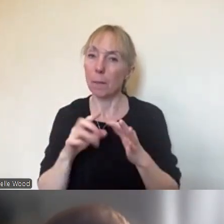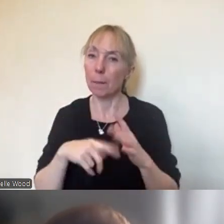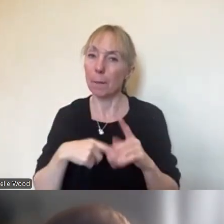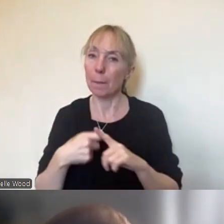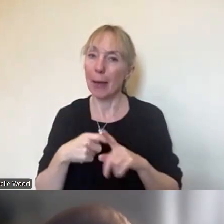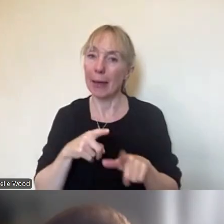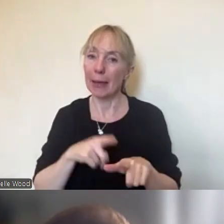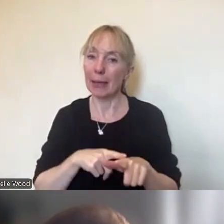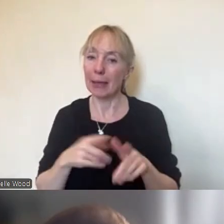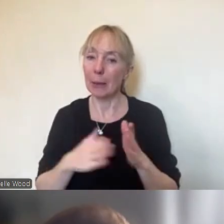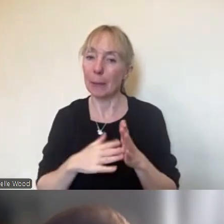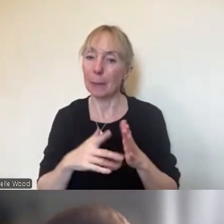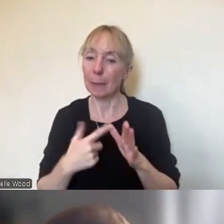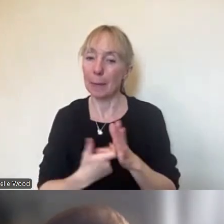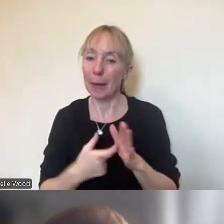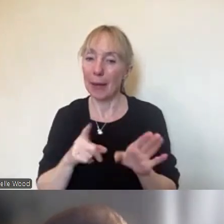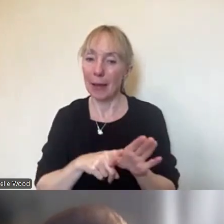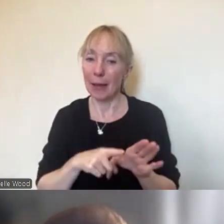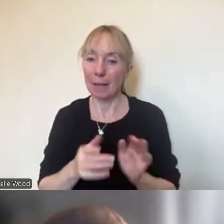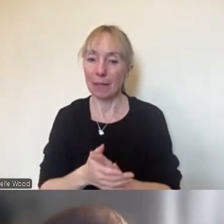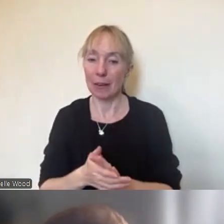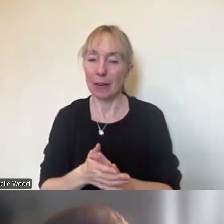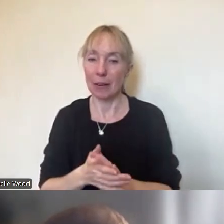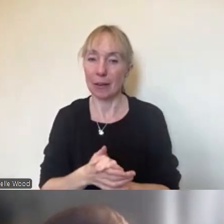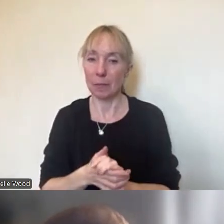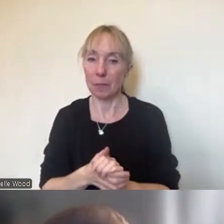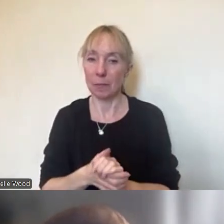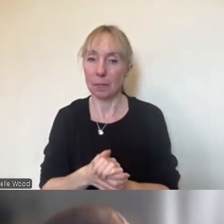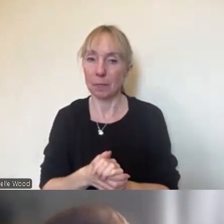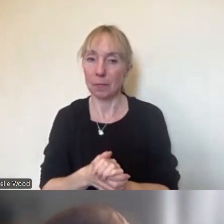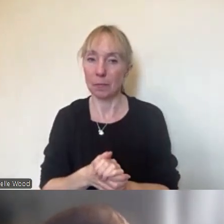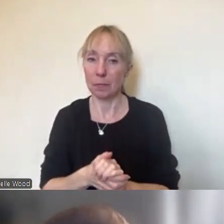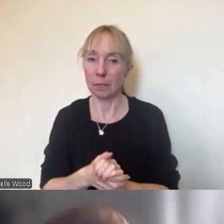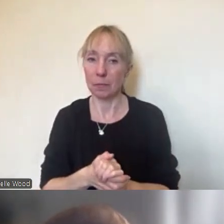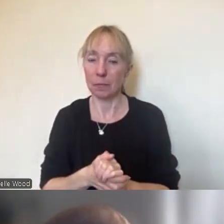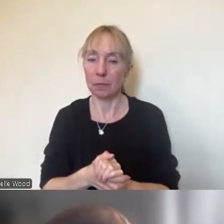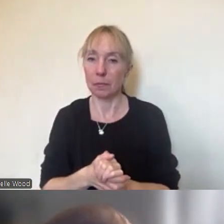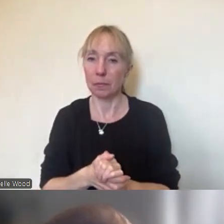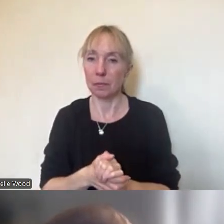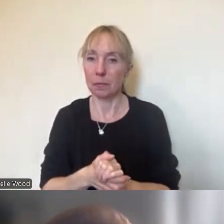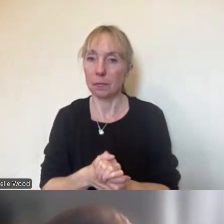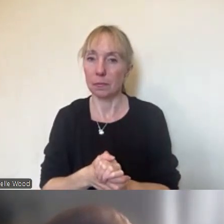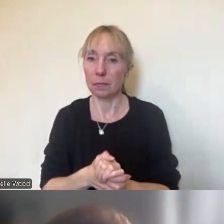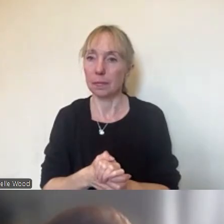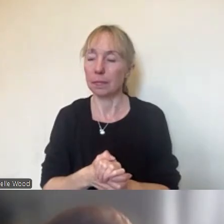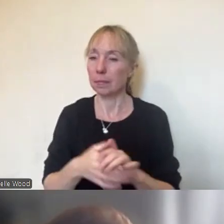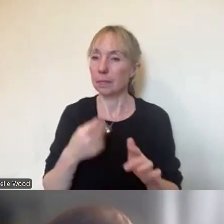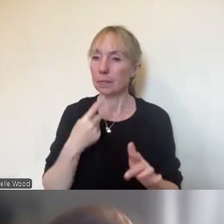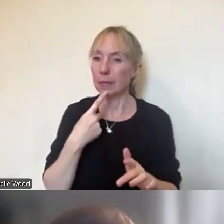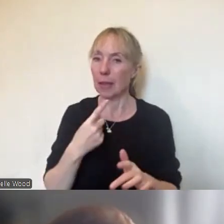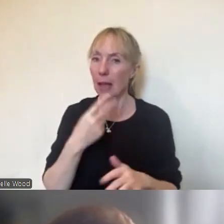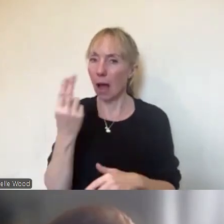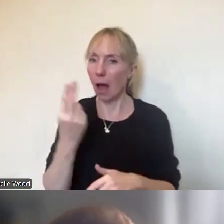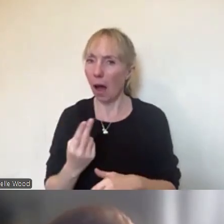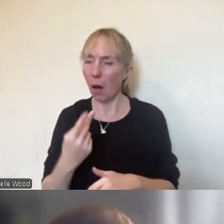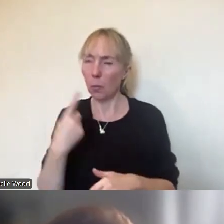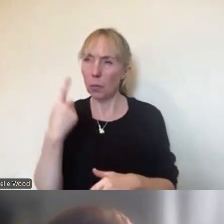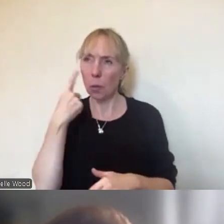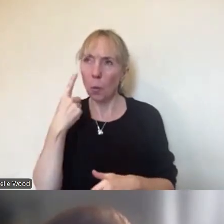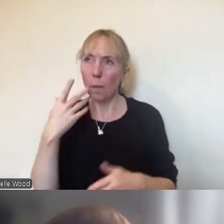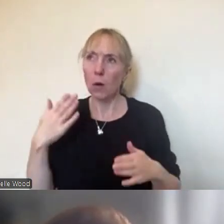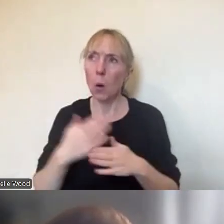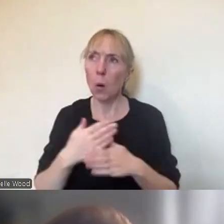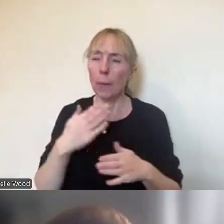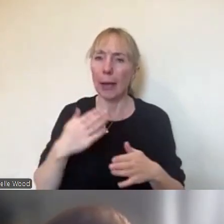well, which is asking about the view that art was considered as an occupation, something to do